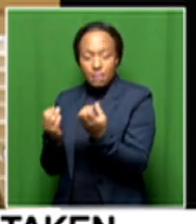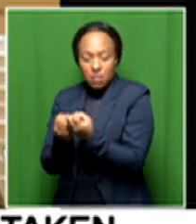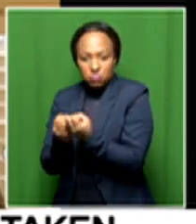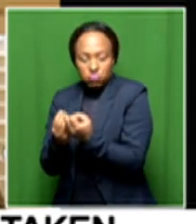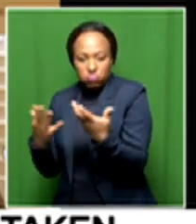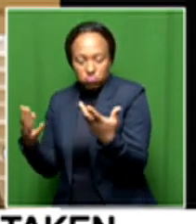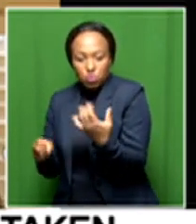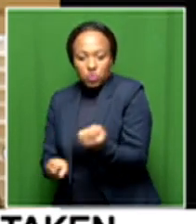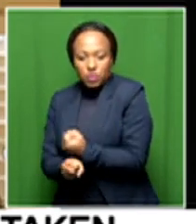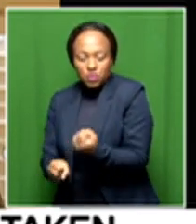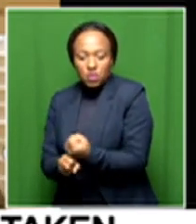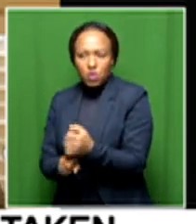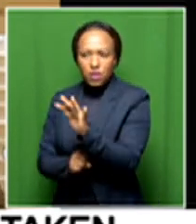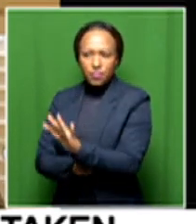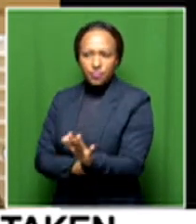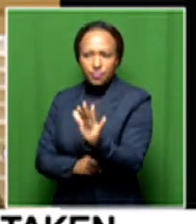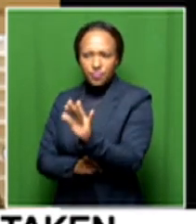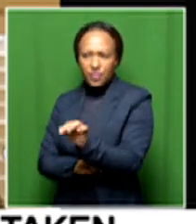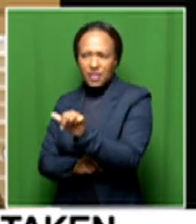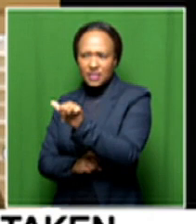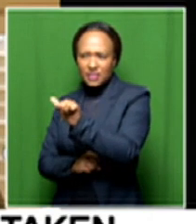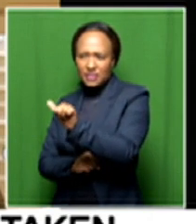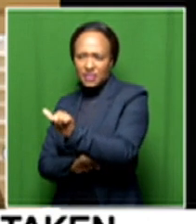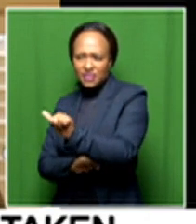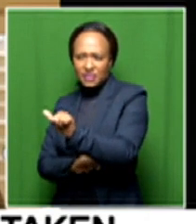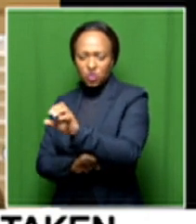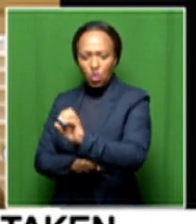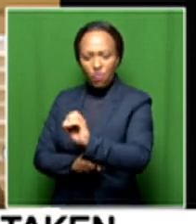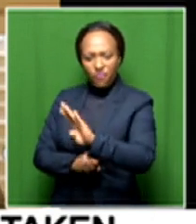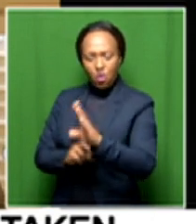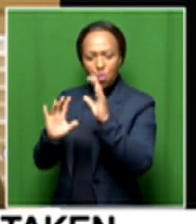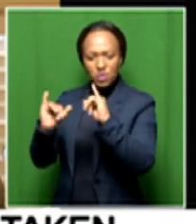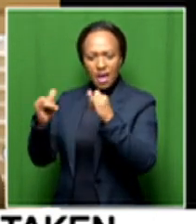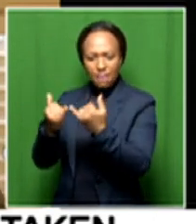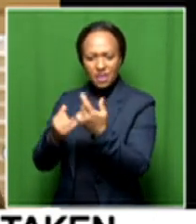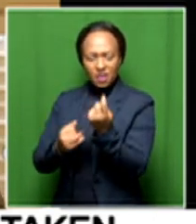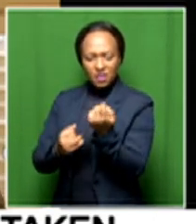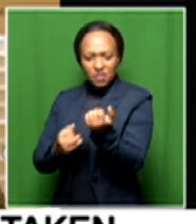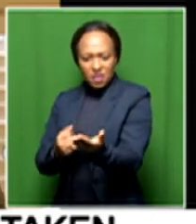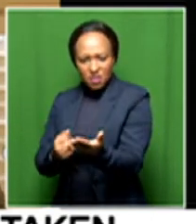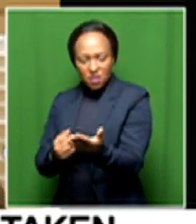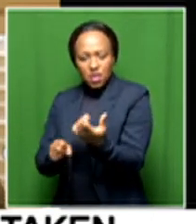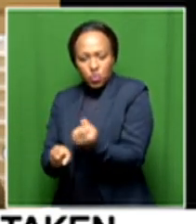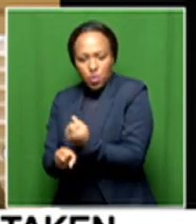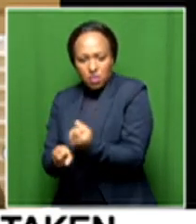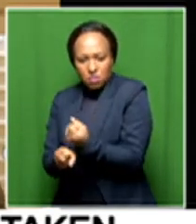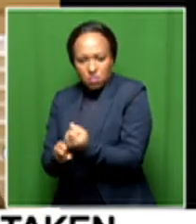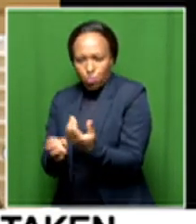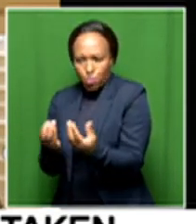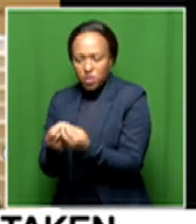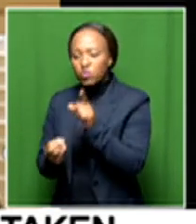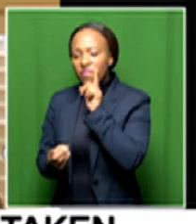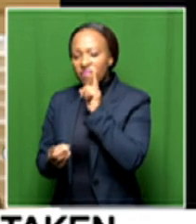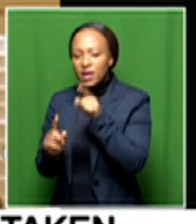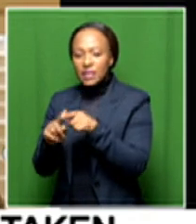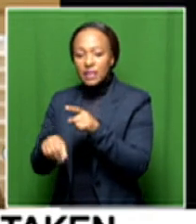you really see that it was about 604 service providers so far, which we were working through in order to verify. So when